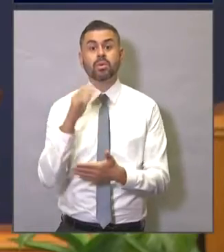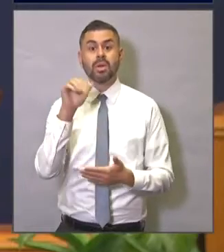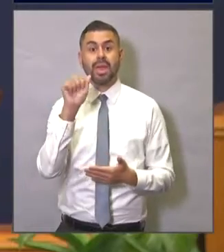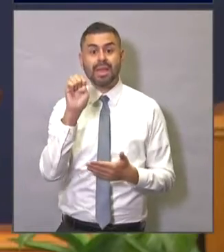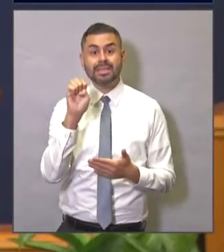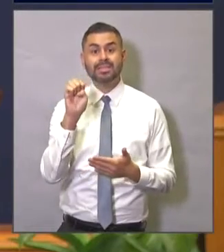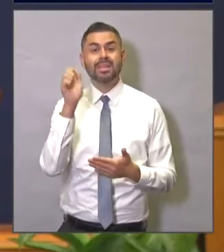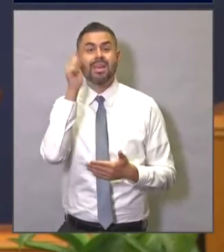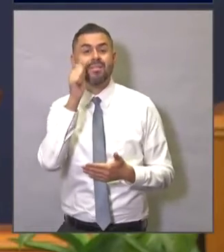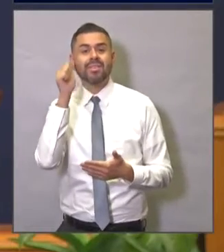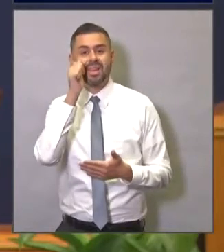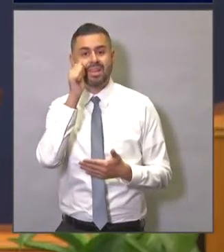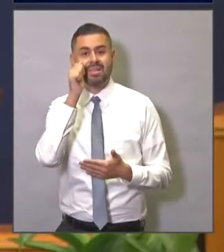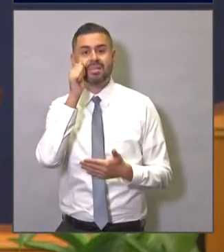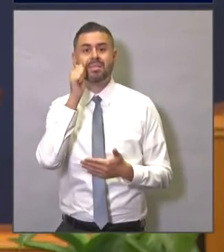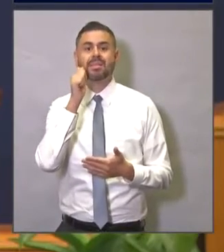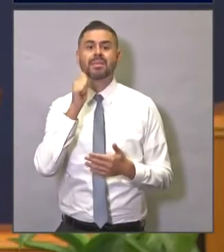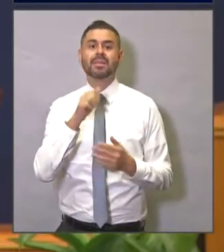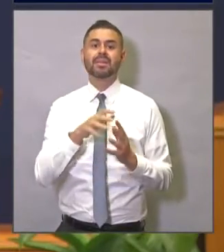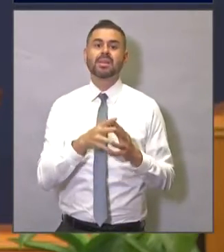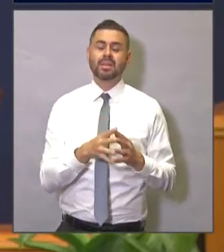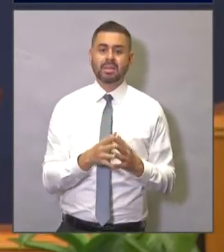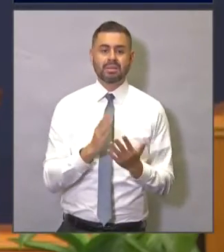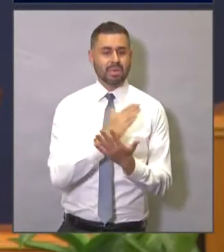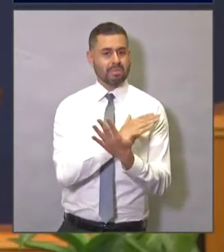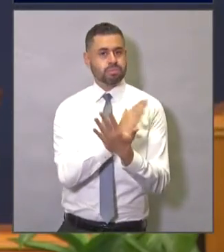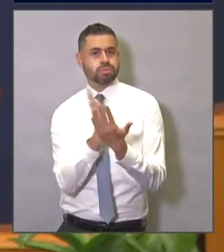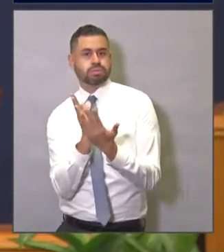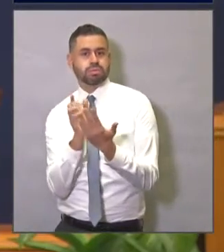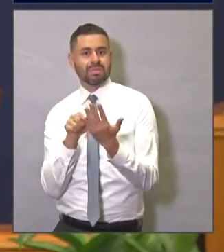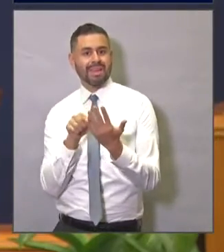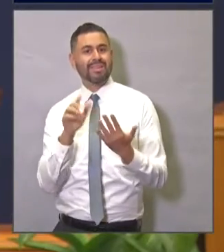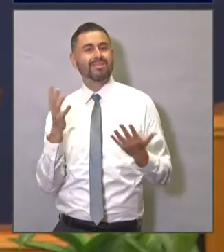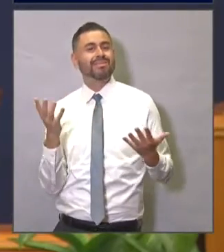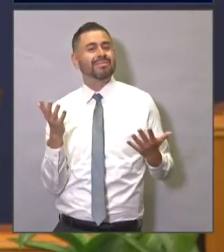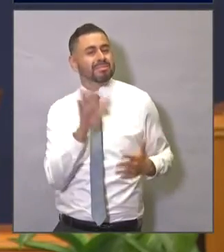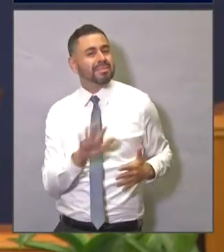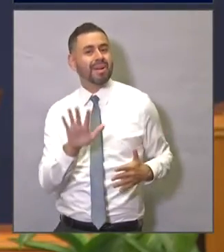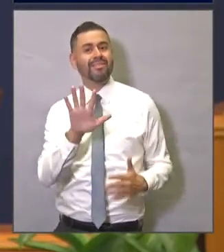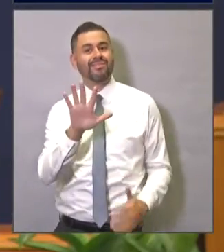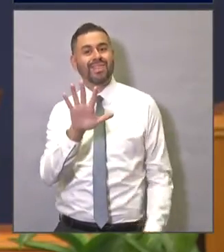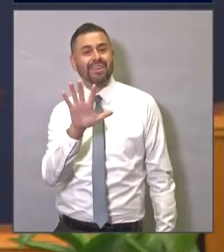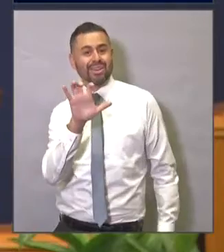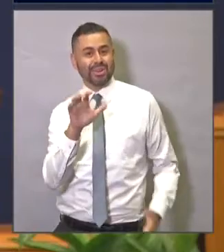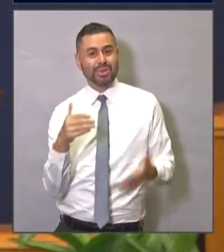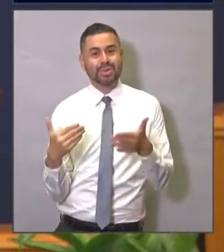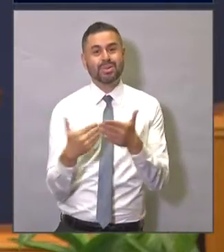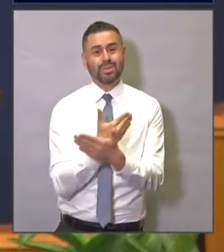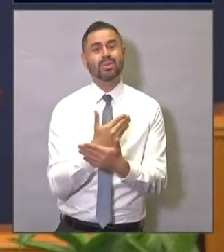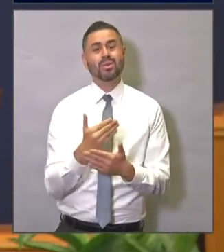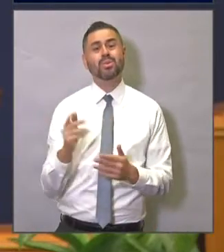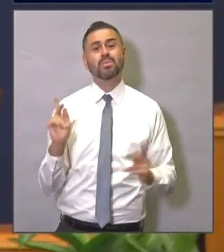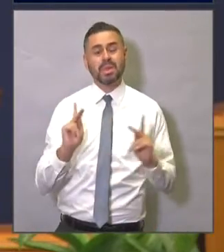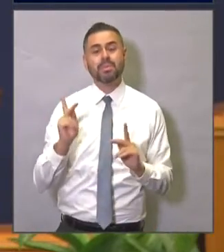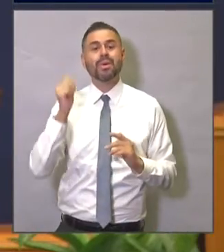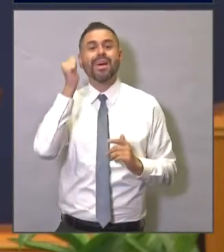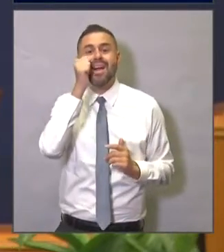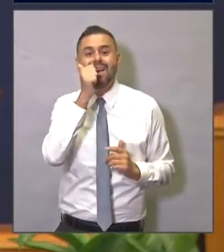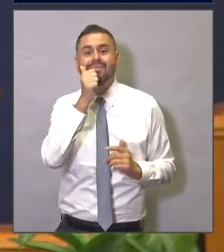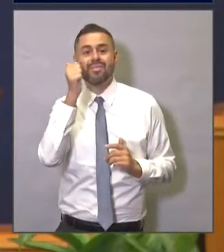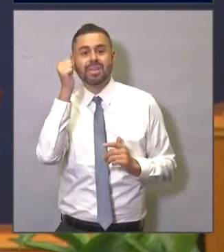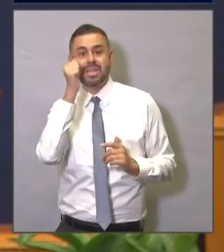day. Sadly, we are at the upper end of that range, with nearly 500 new COVID hospitalizations every